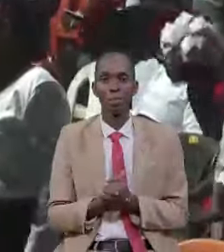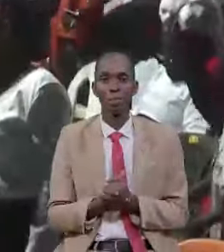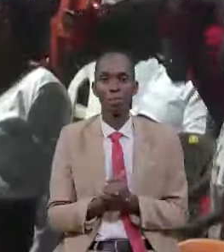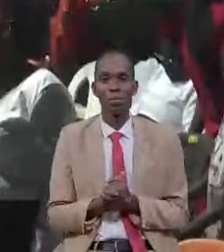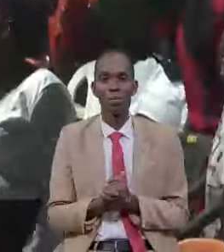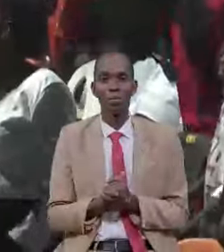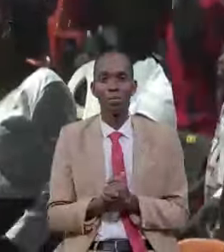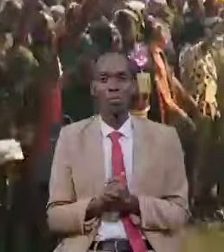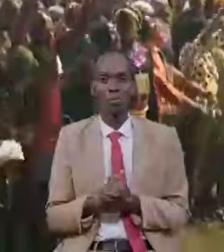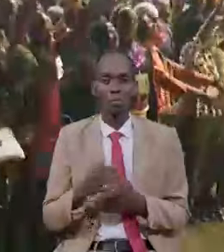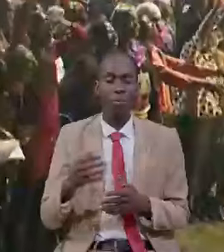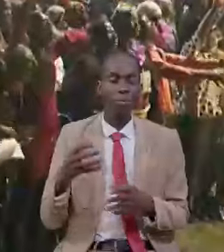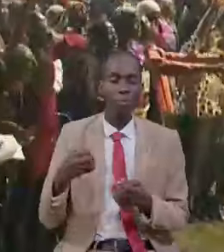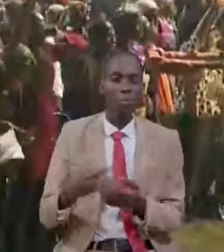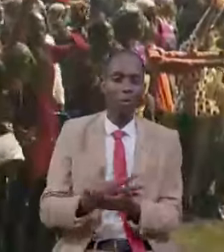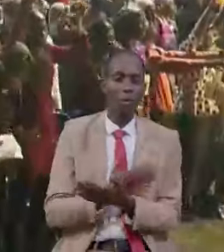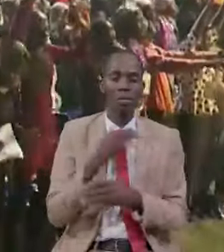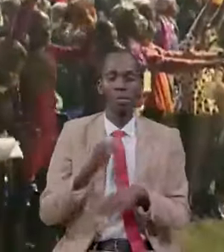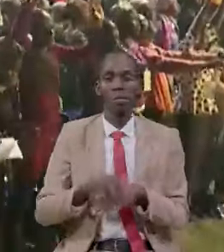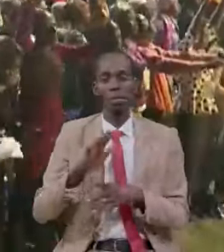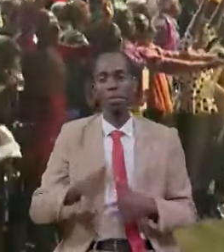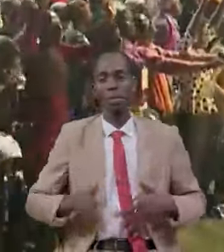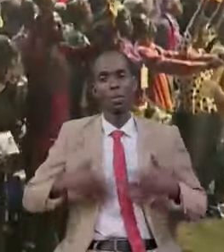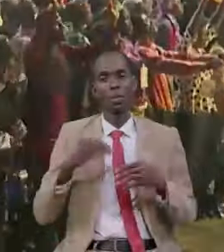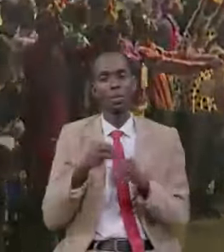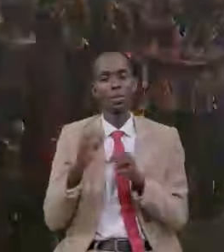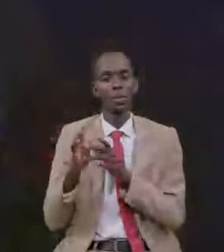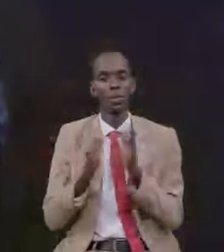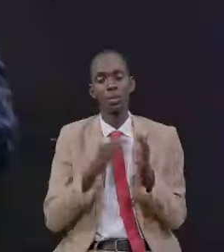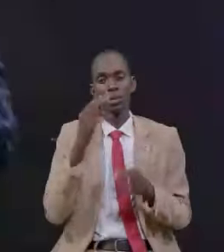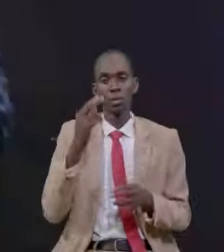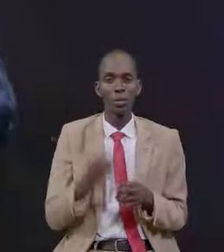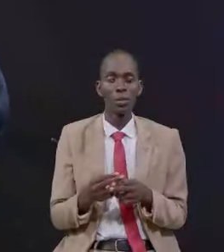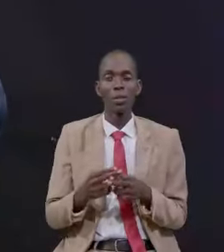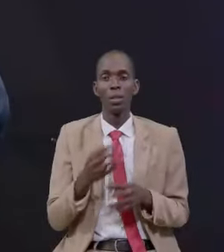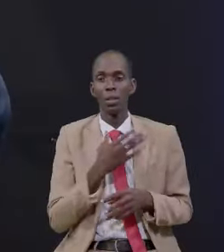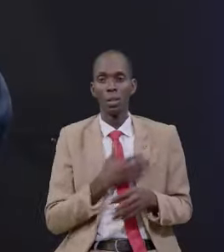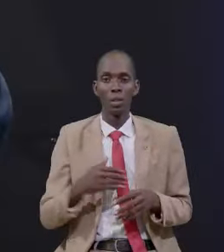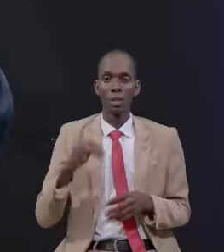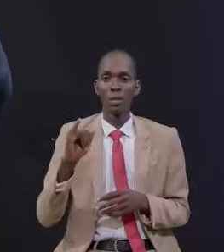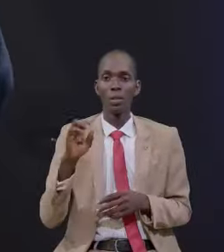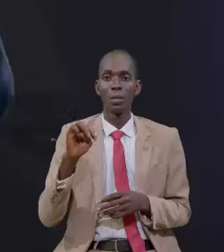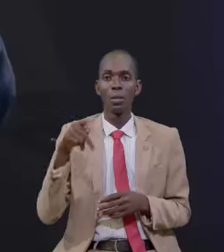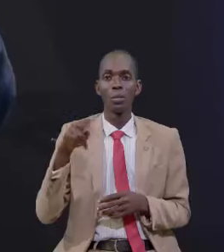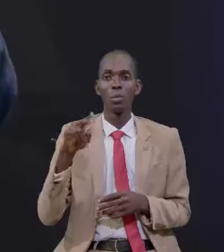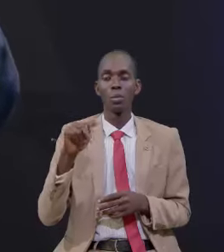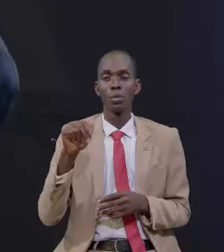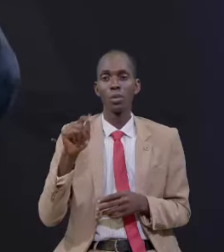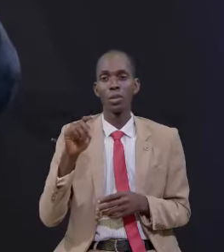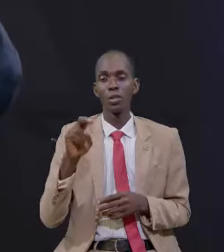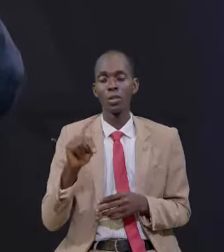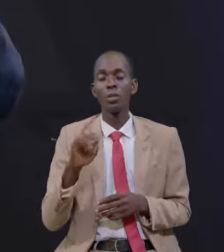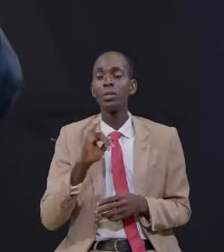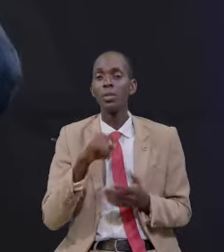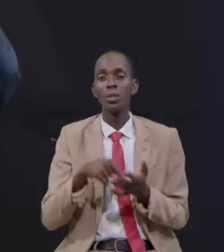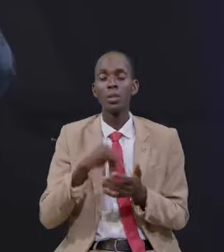Impartation upon your life. Amen. An imputation. This is for your account already.